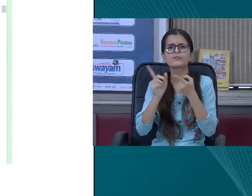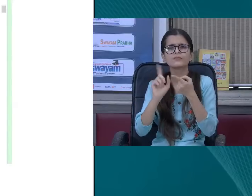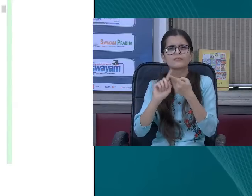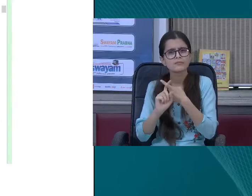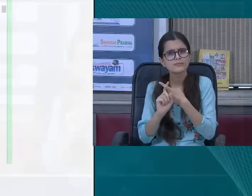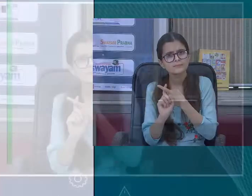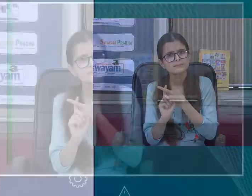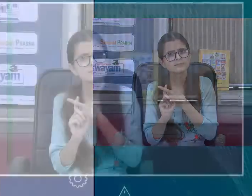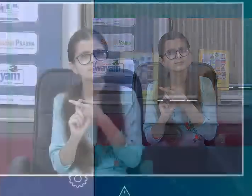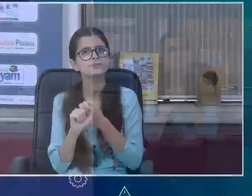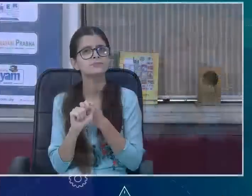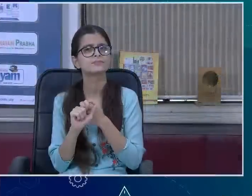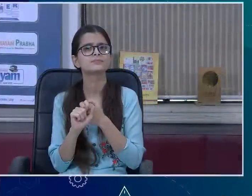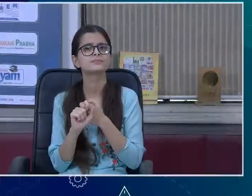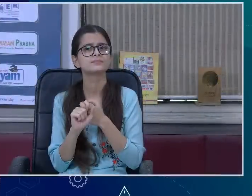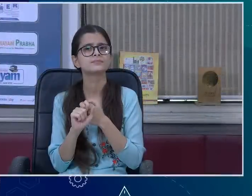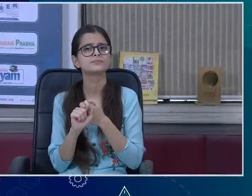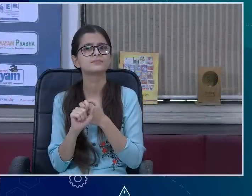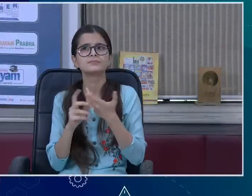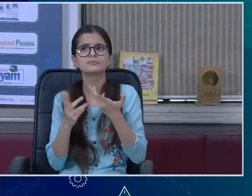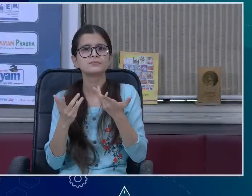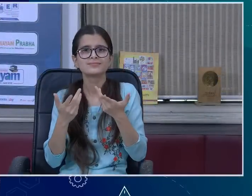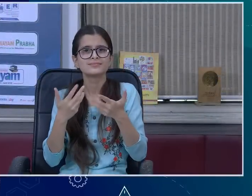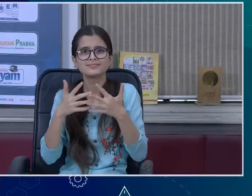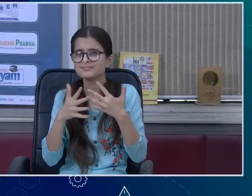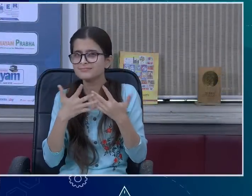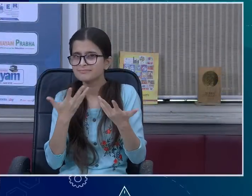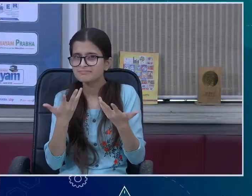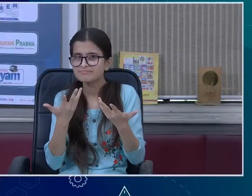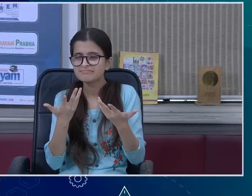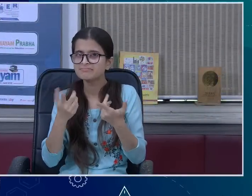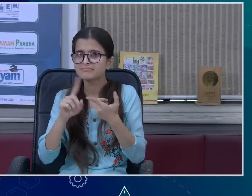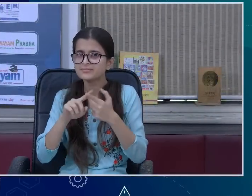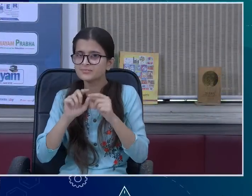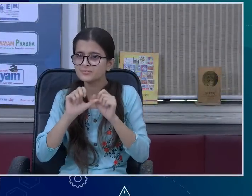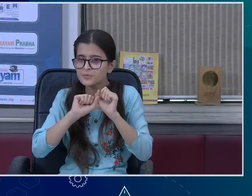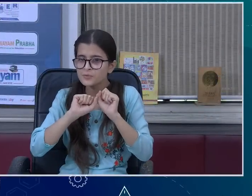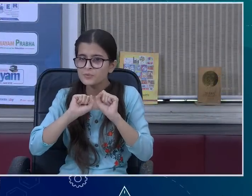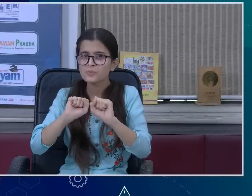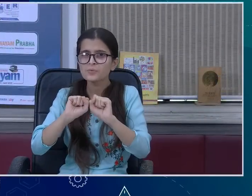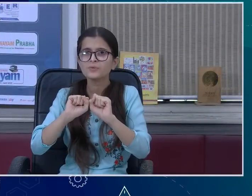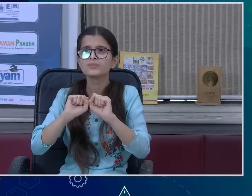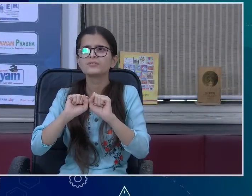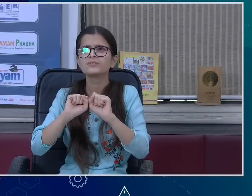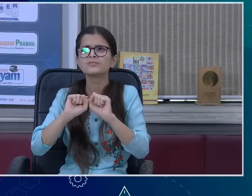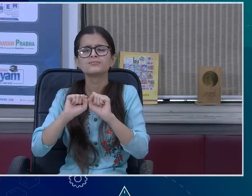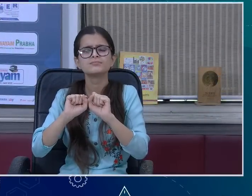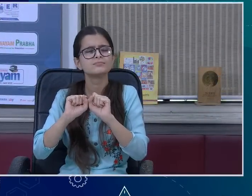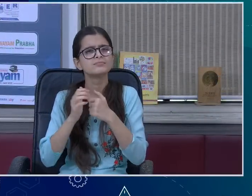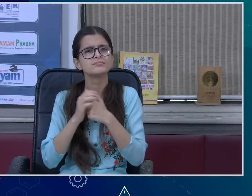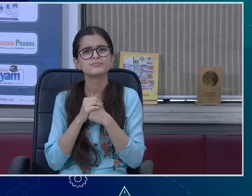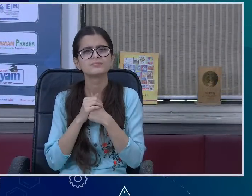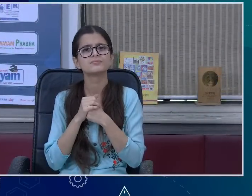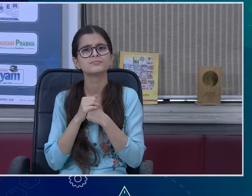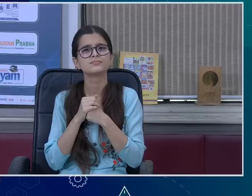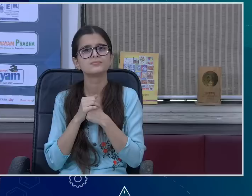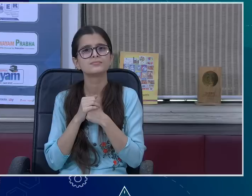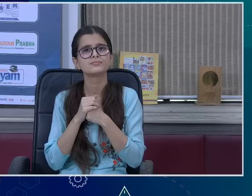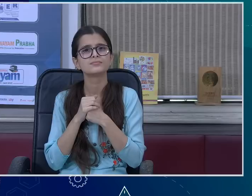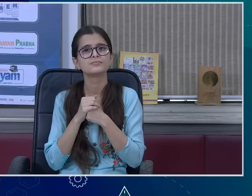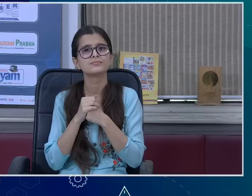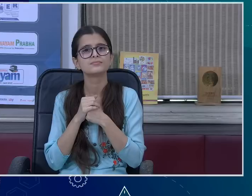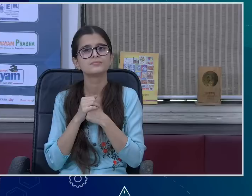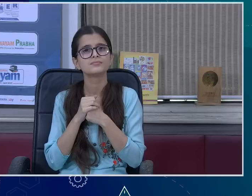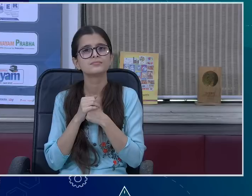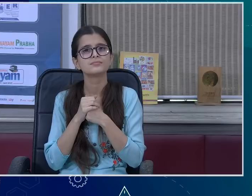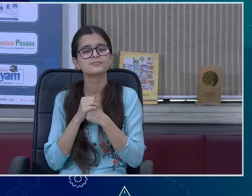or phonemes, they cannot blend it and making it a word. For example, if I say sagara,